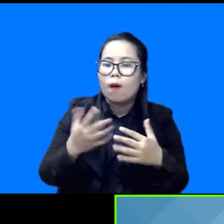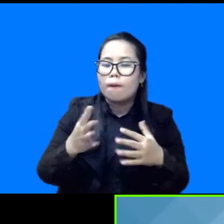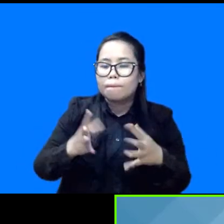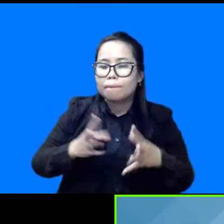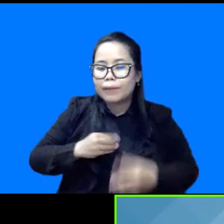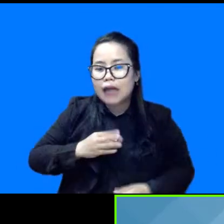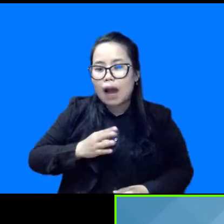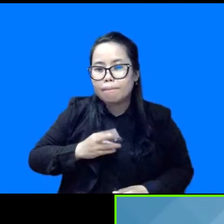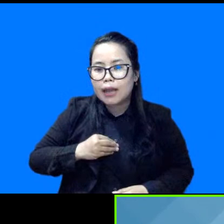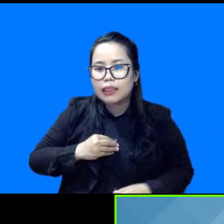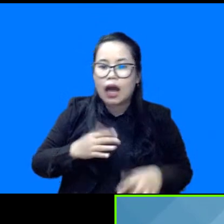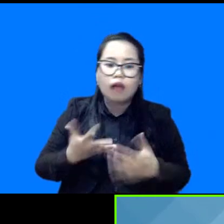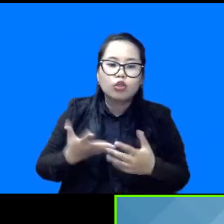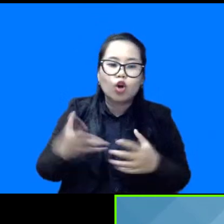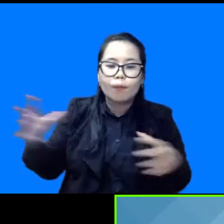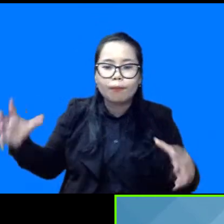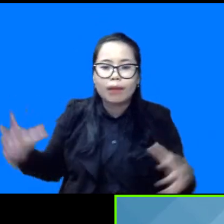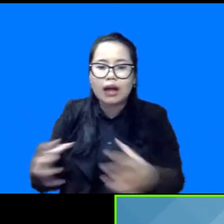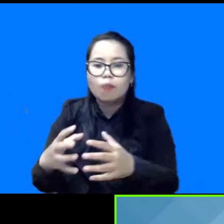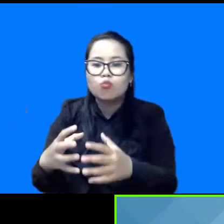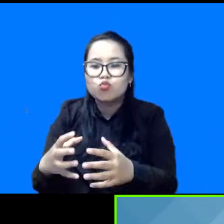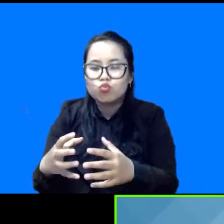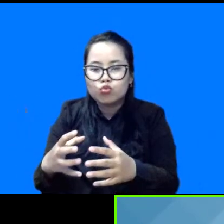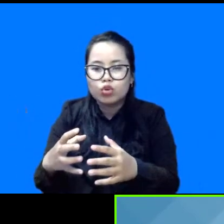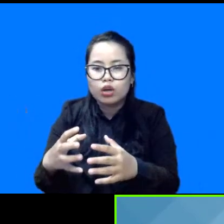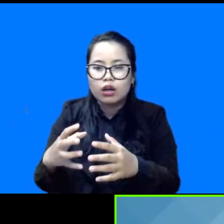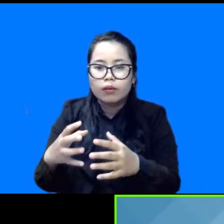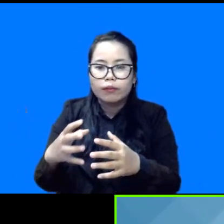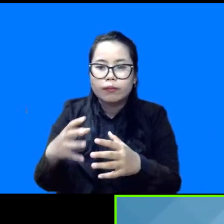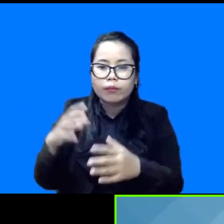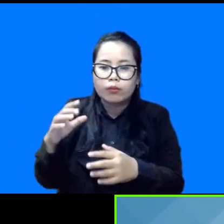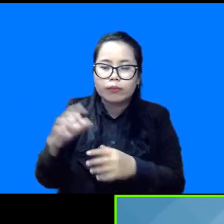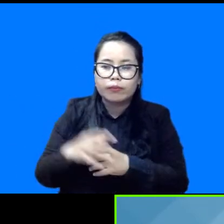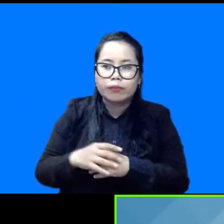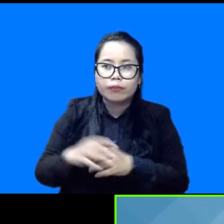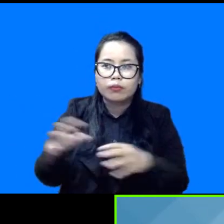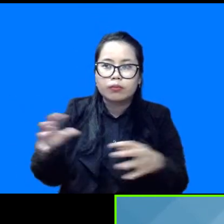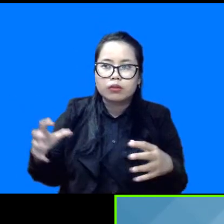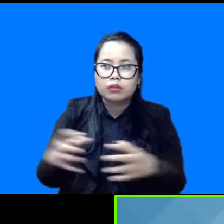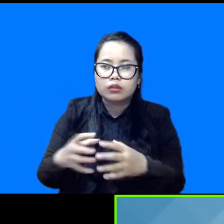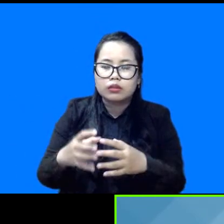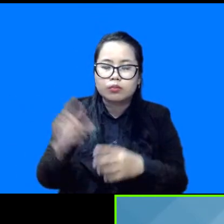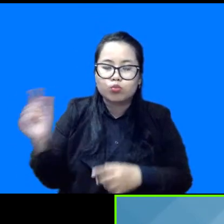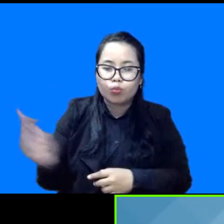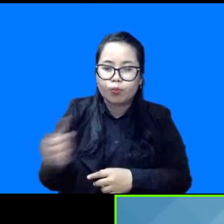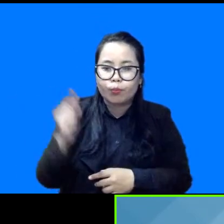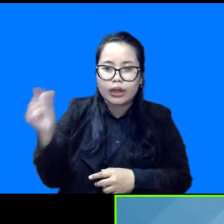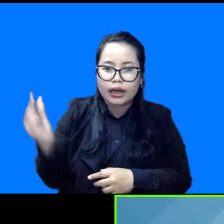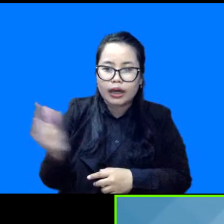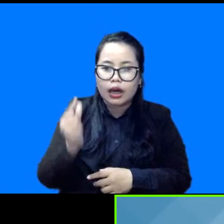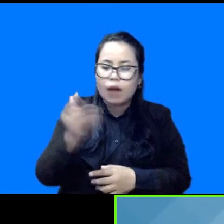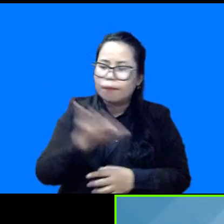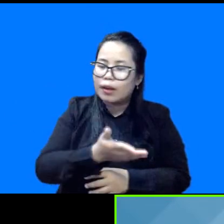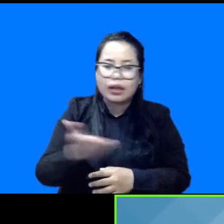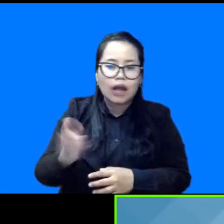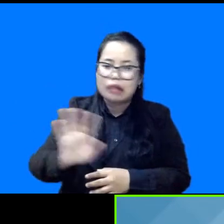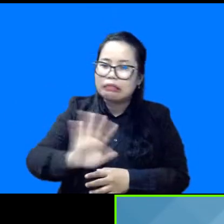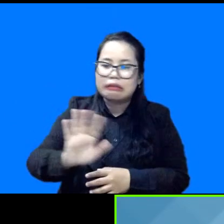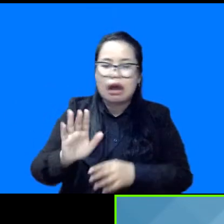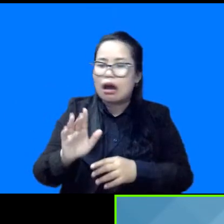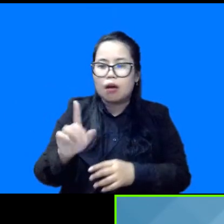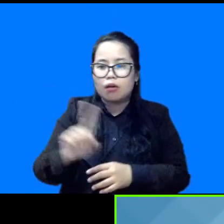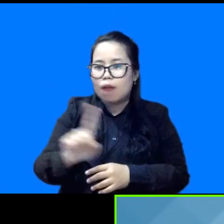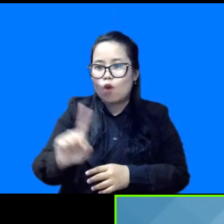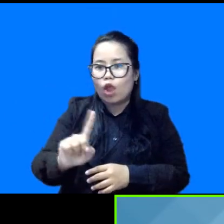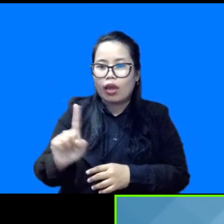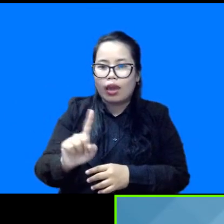public consultation, it's they are not allowed to even culturally, they are not allowed to even join the